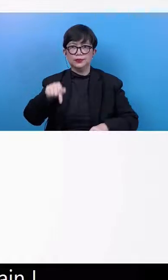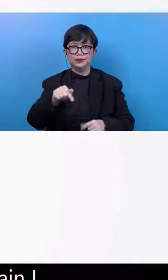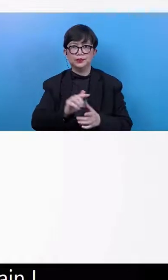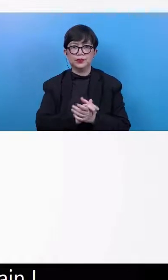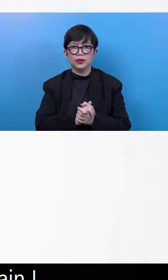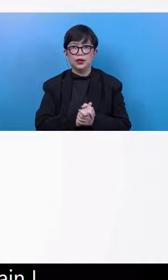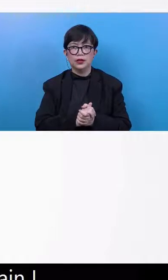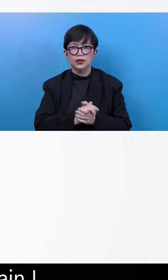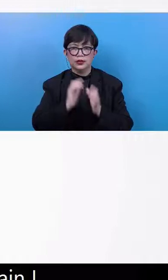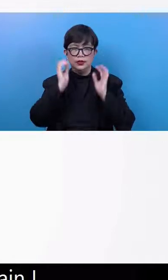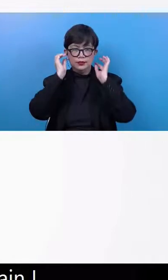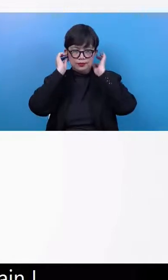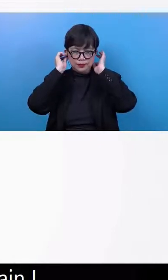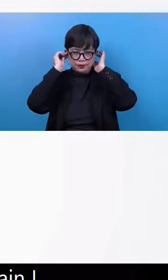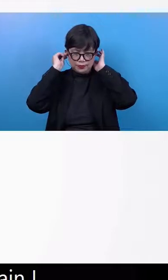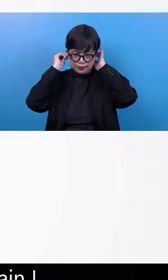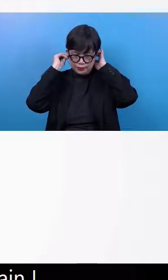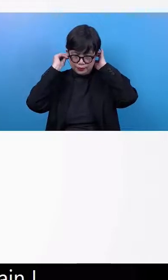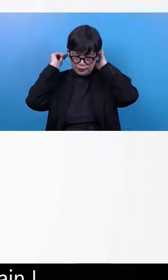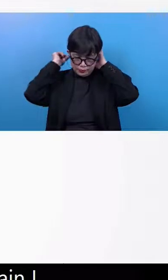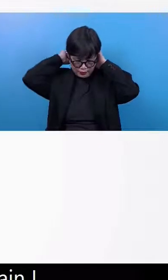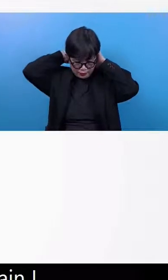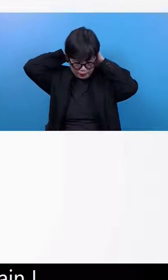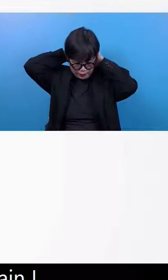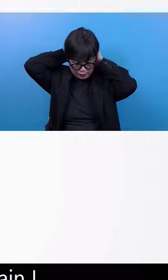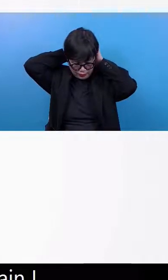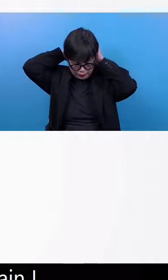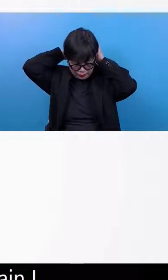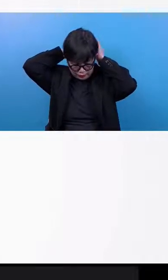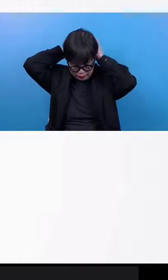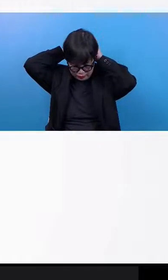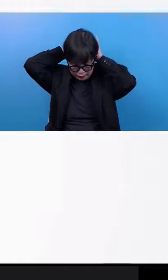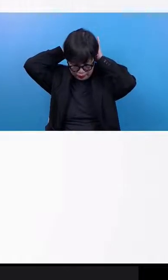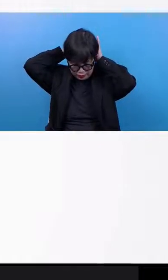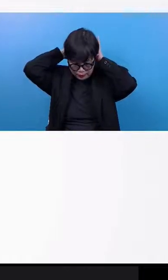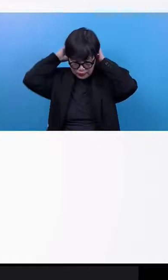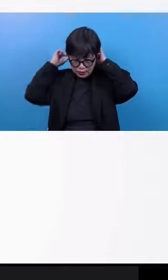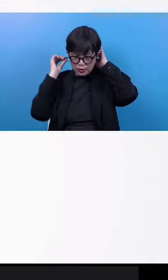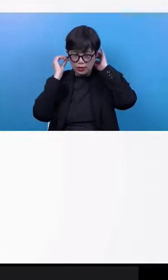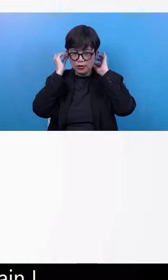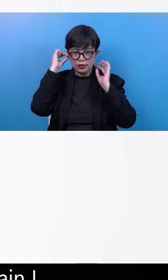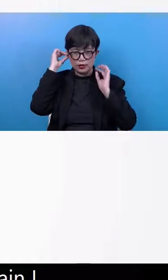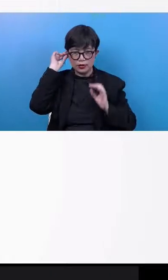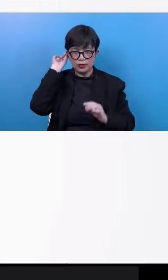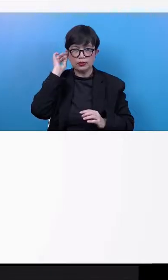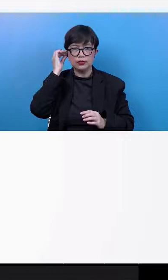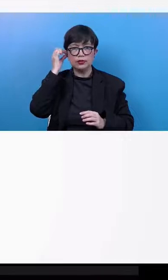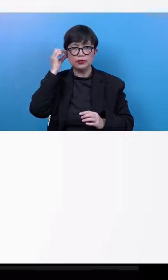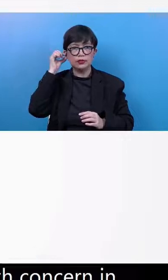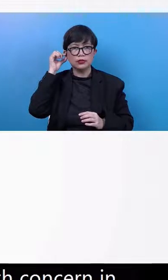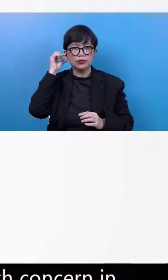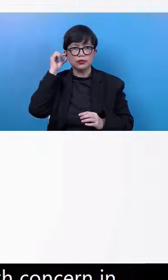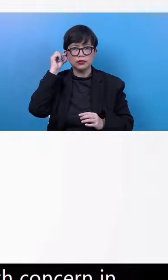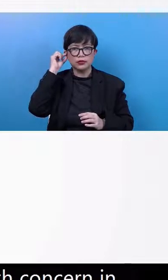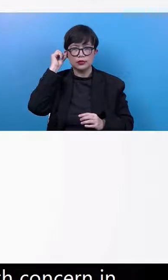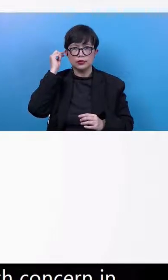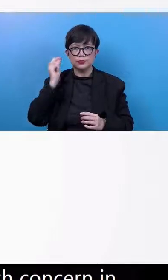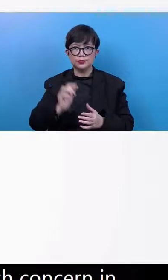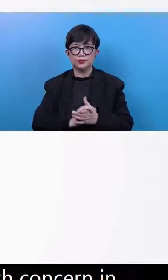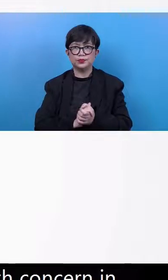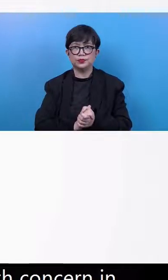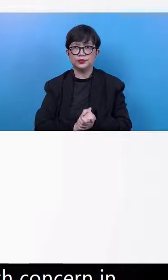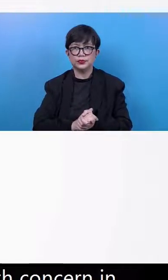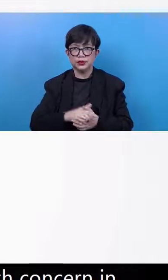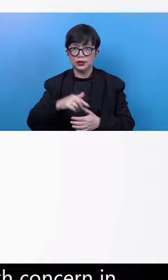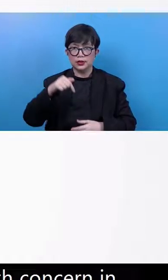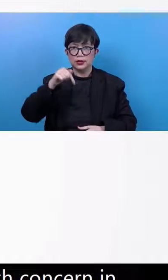possible manifestations of this current Anthropocene context, we know that it started essentially as a health concern in a particular